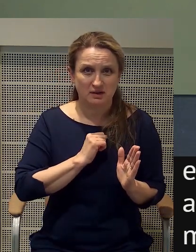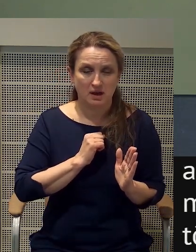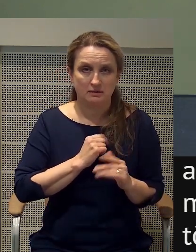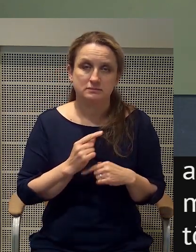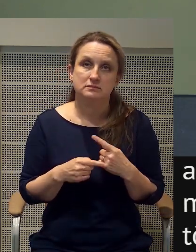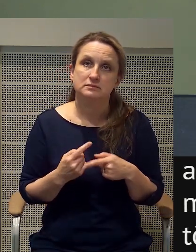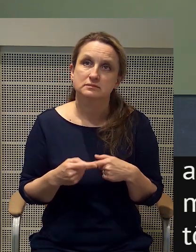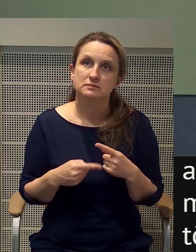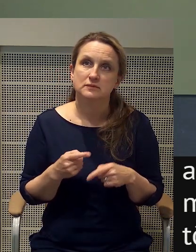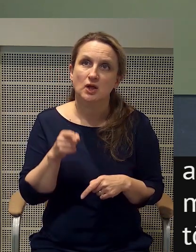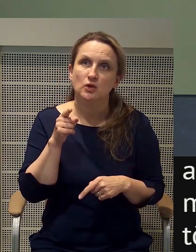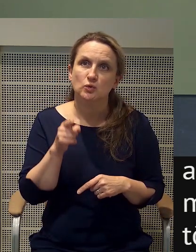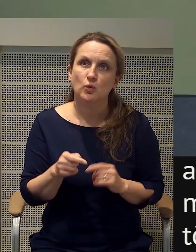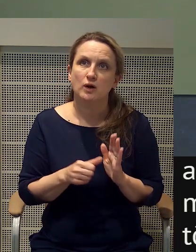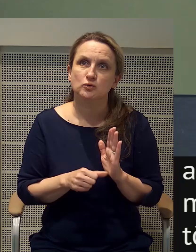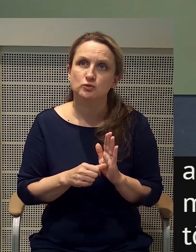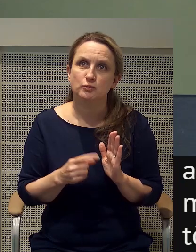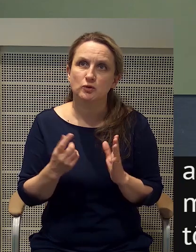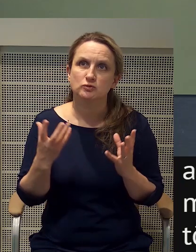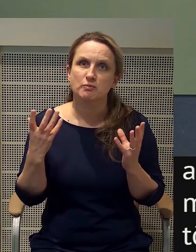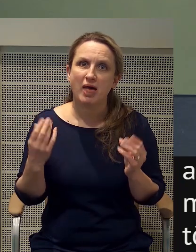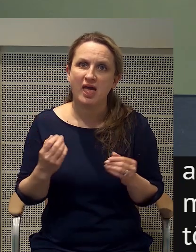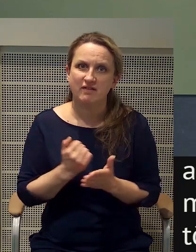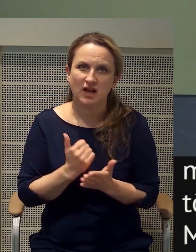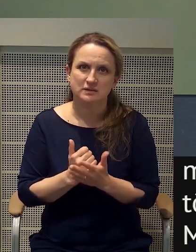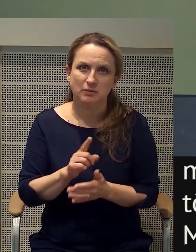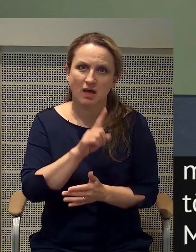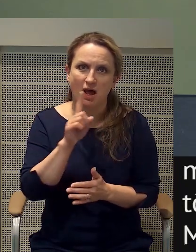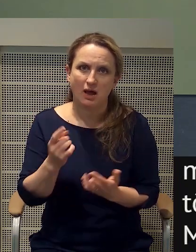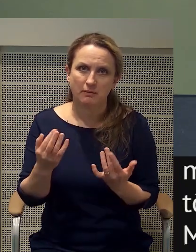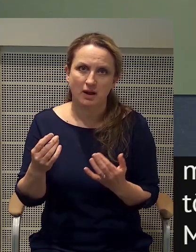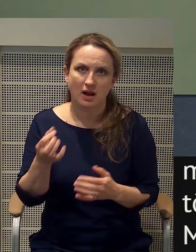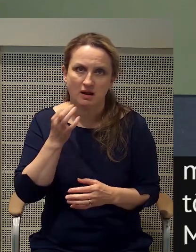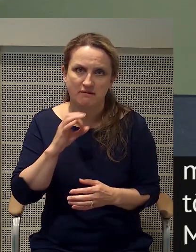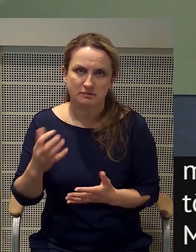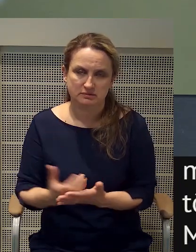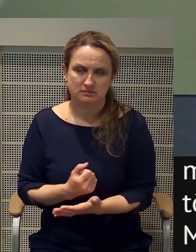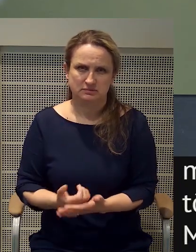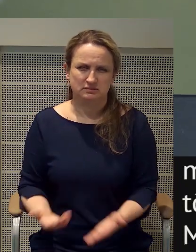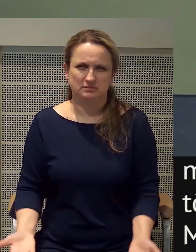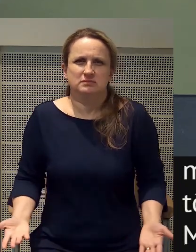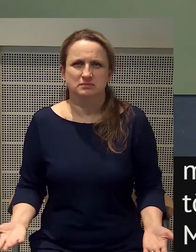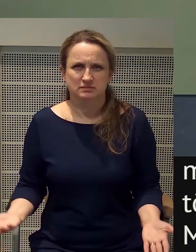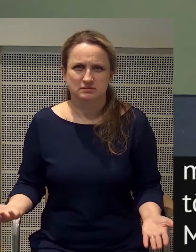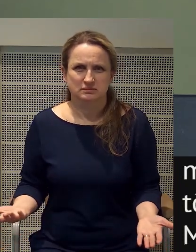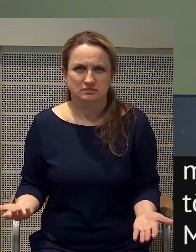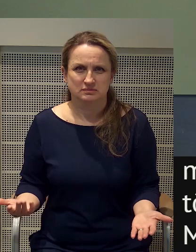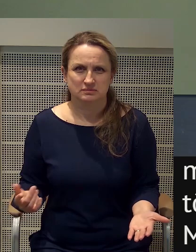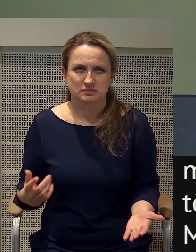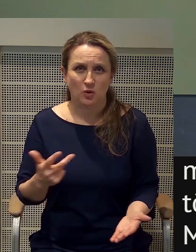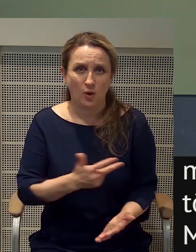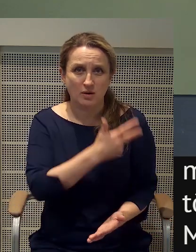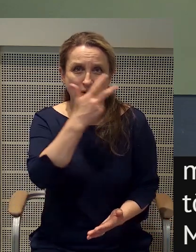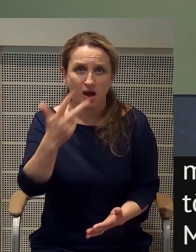1061 days before the medicine makes the list. And we don't really know why it takes